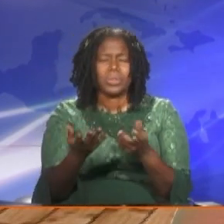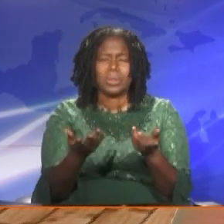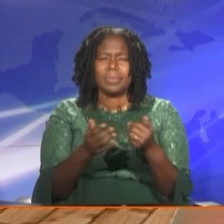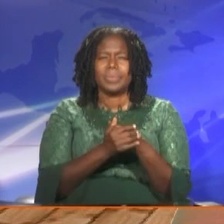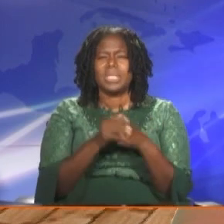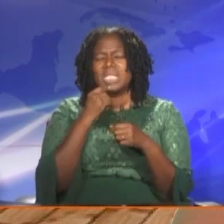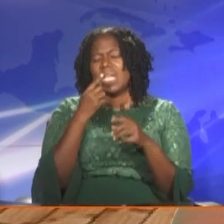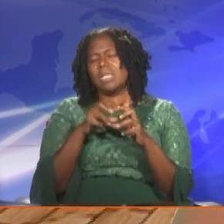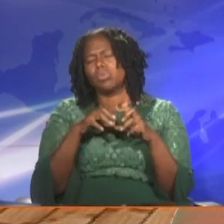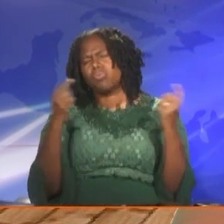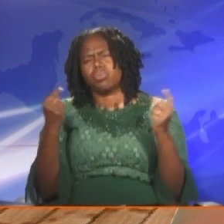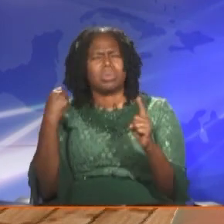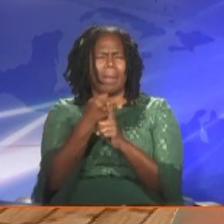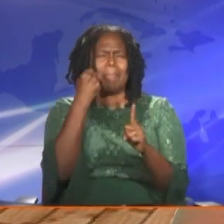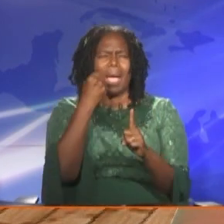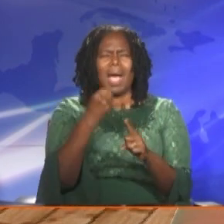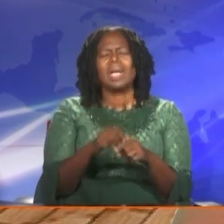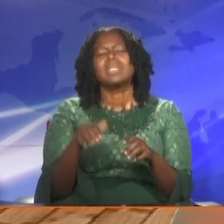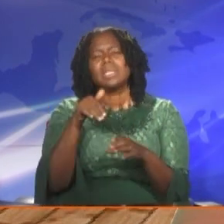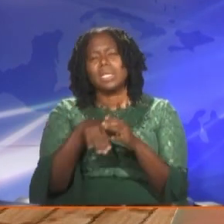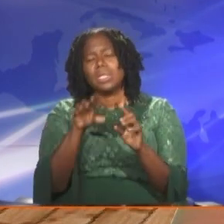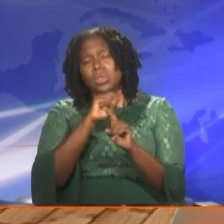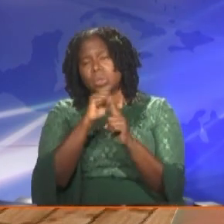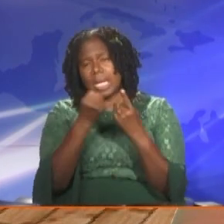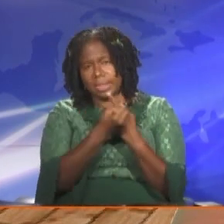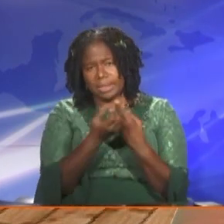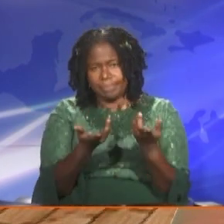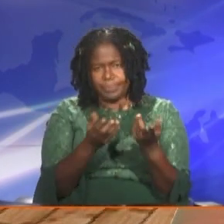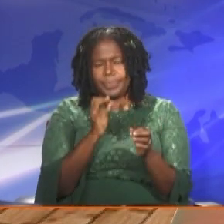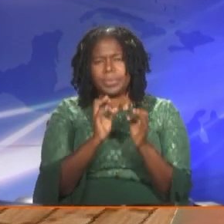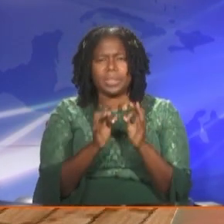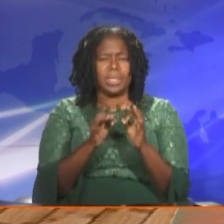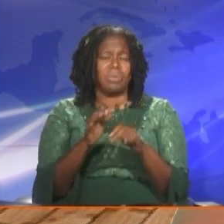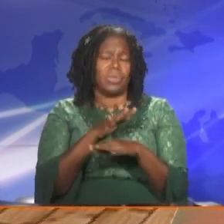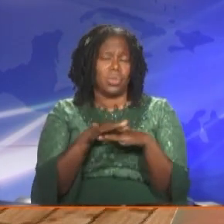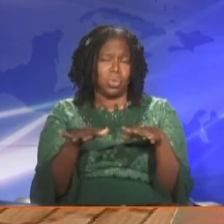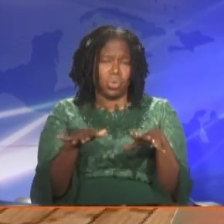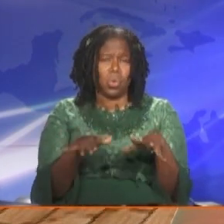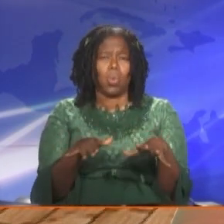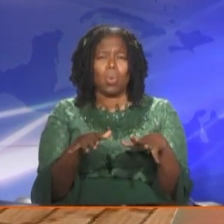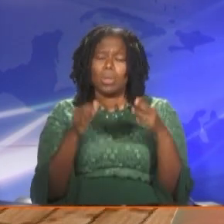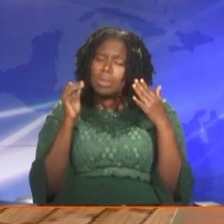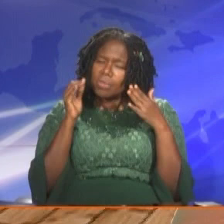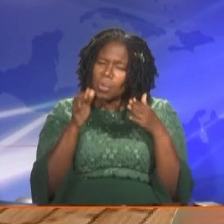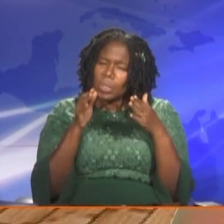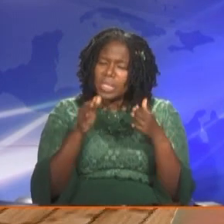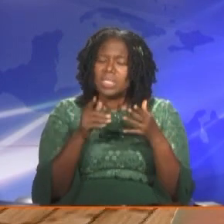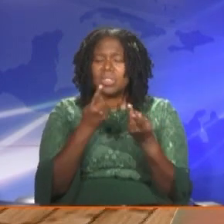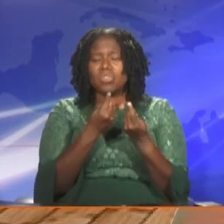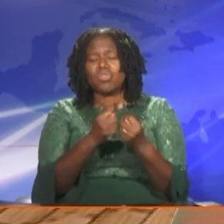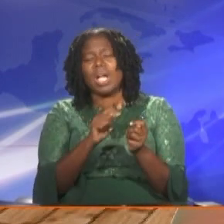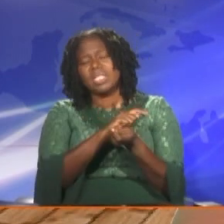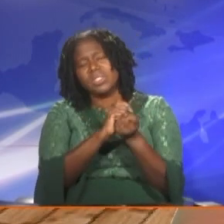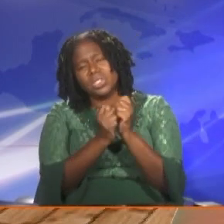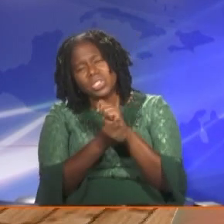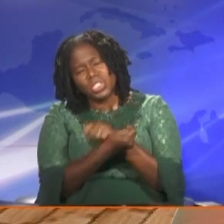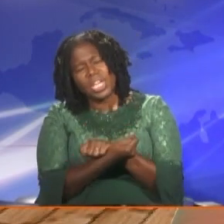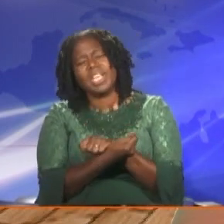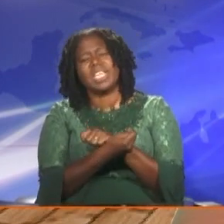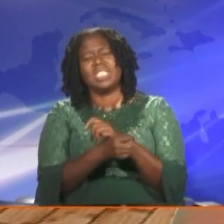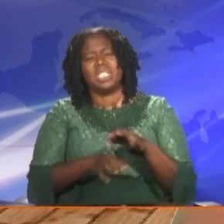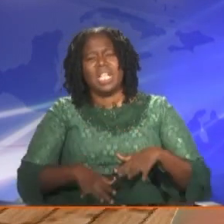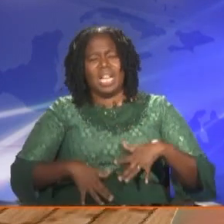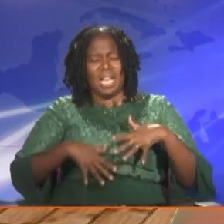is greater at the social level. Because if you don't address that social inequality, that is